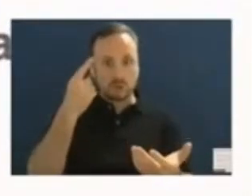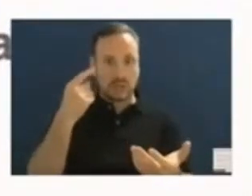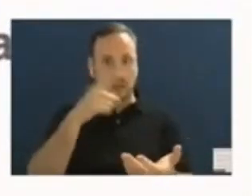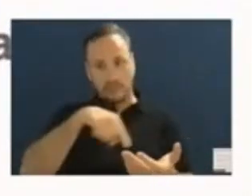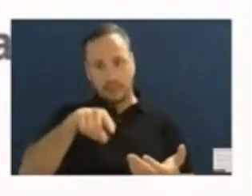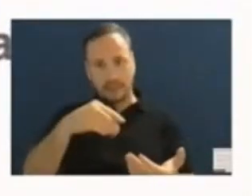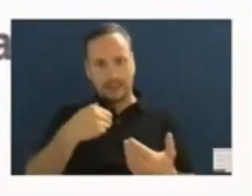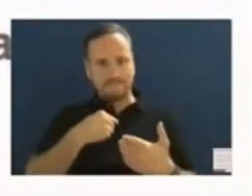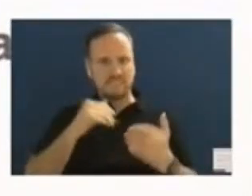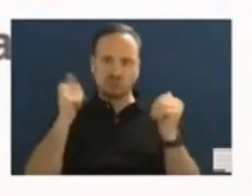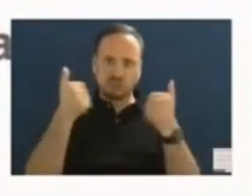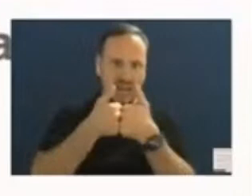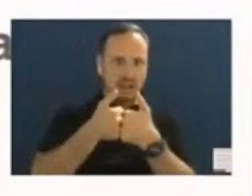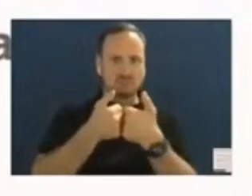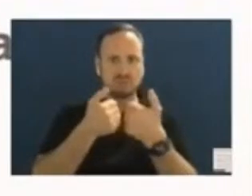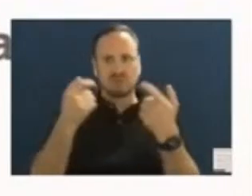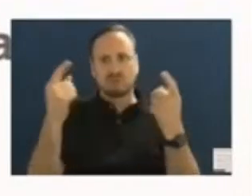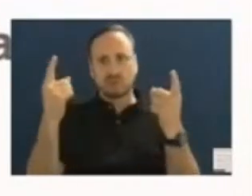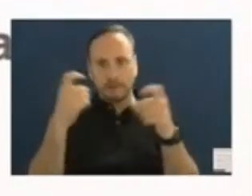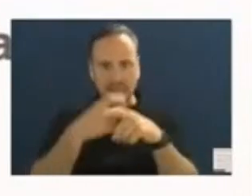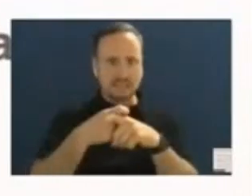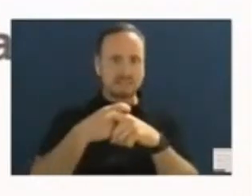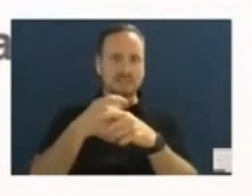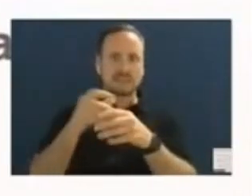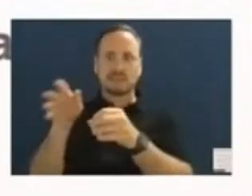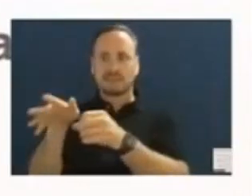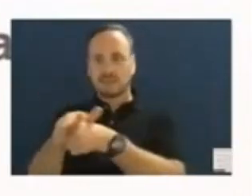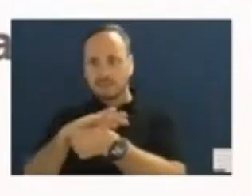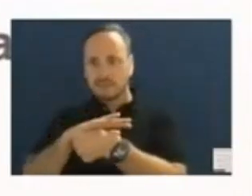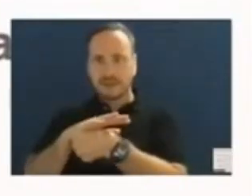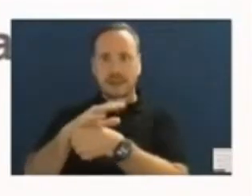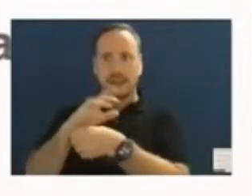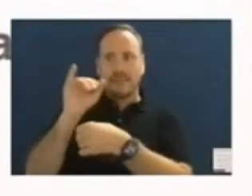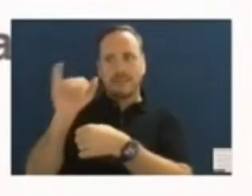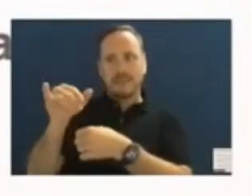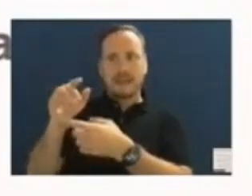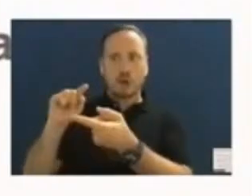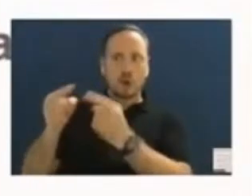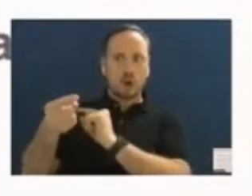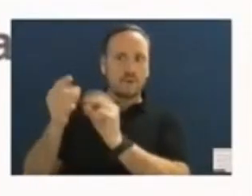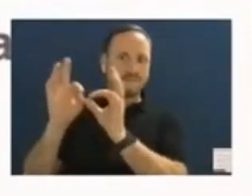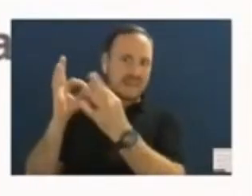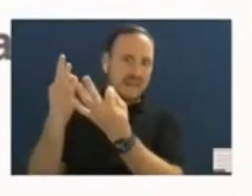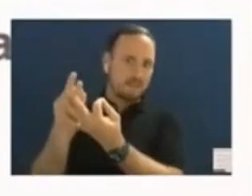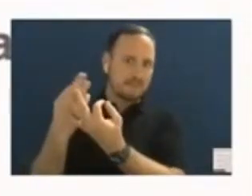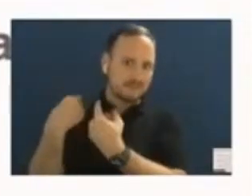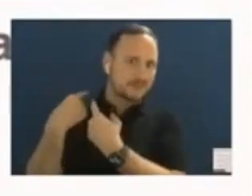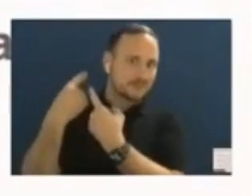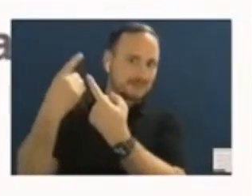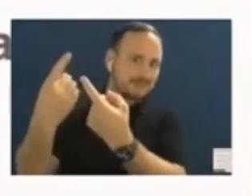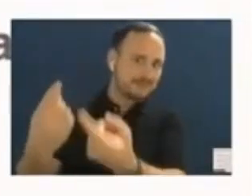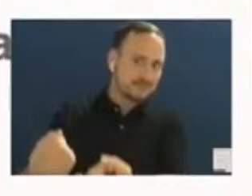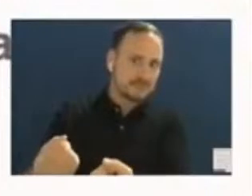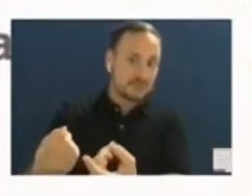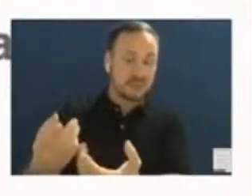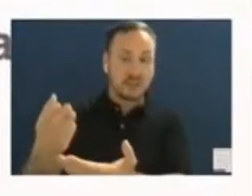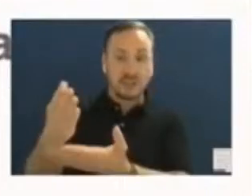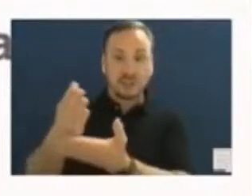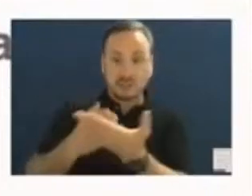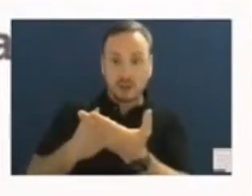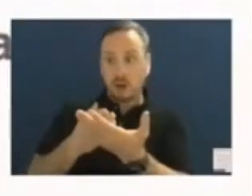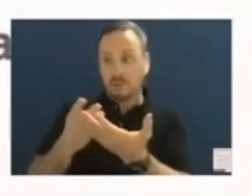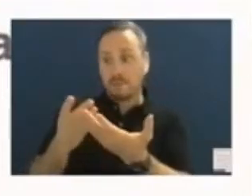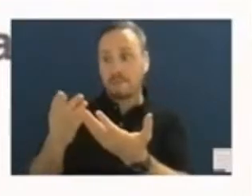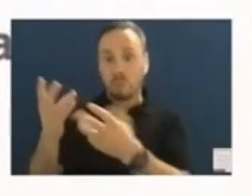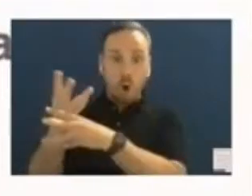of the complexities of this pandemic got easier for any of our families since March 13th. In some instances, they've only got more challenging.